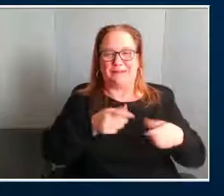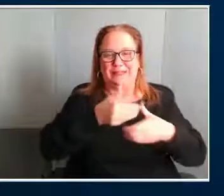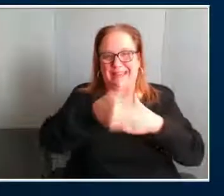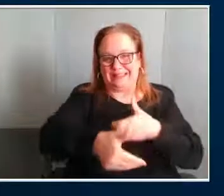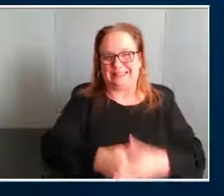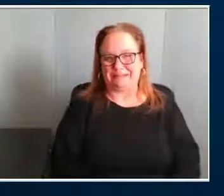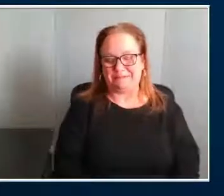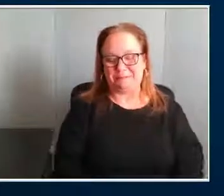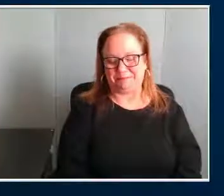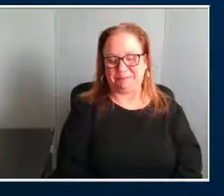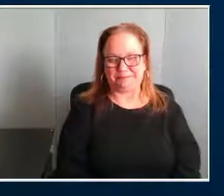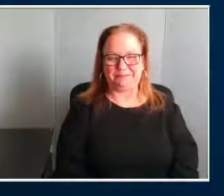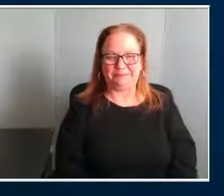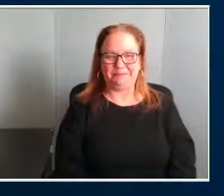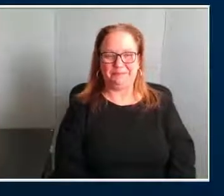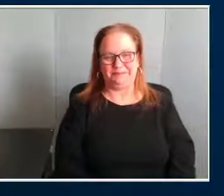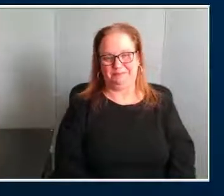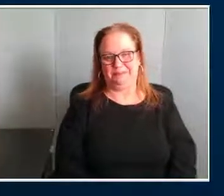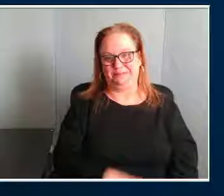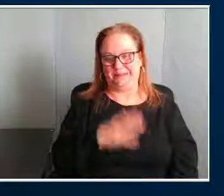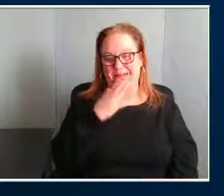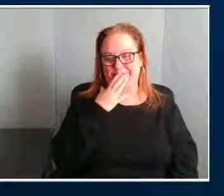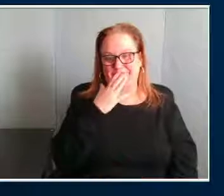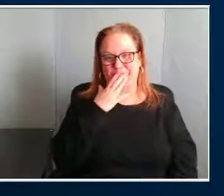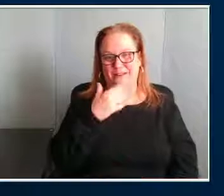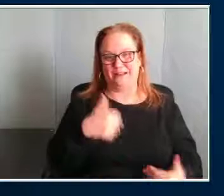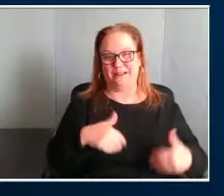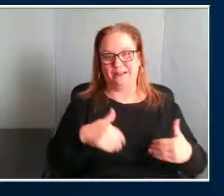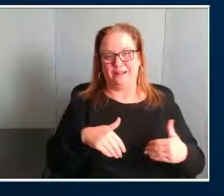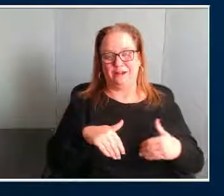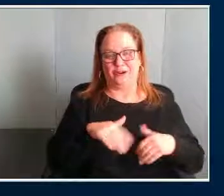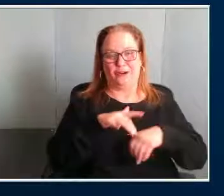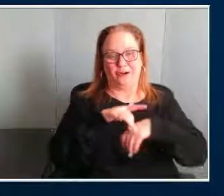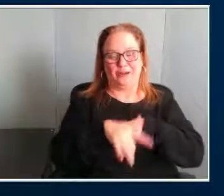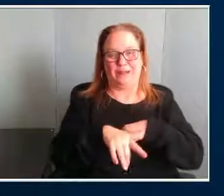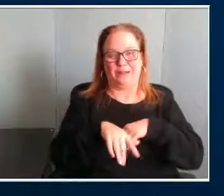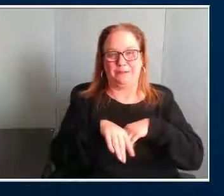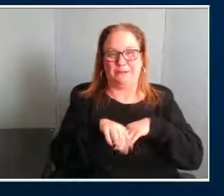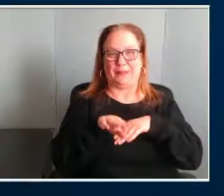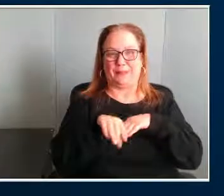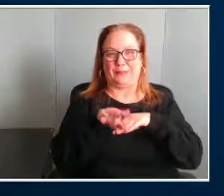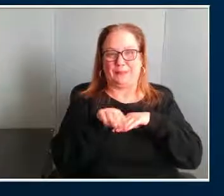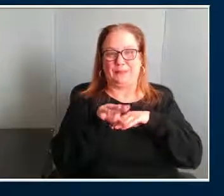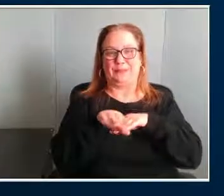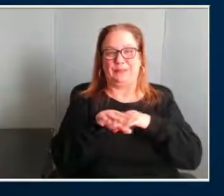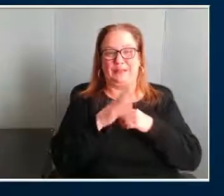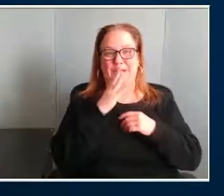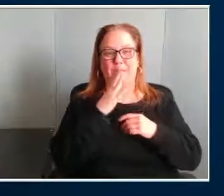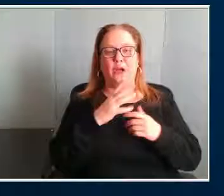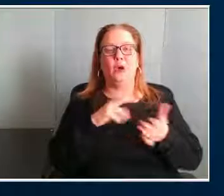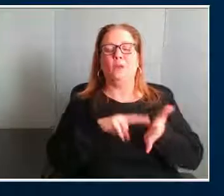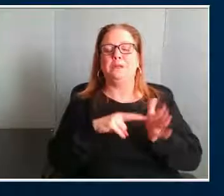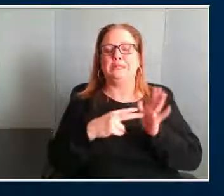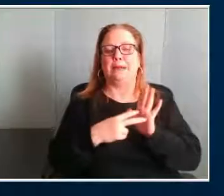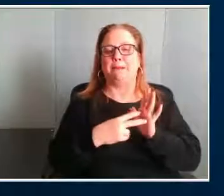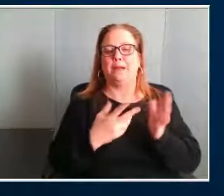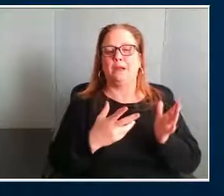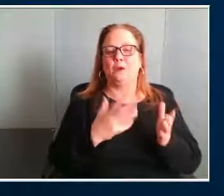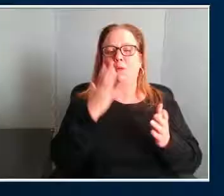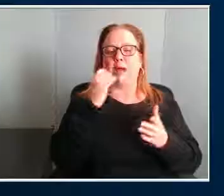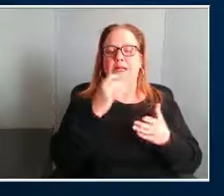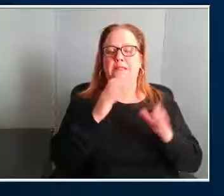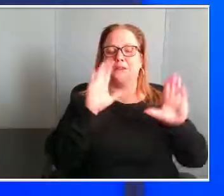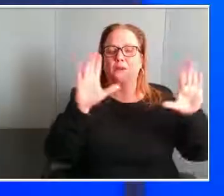That's a big deal, Dr. Lechtenberg, moving that foot early on like Yeah, that. that's great. So tell us what that means prognostically. Why is it great?